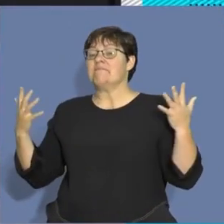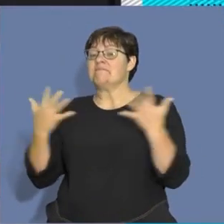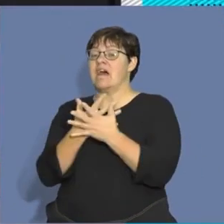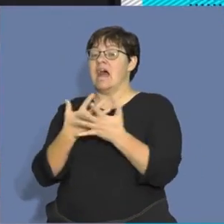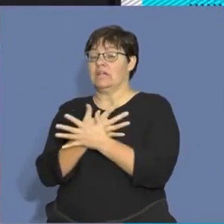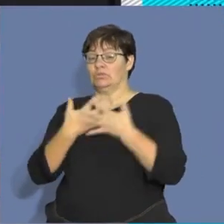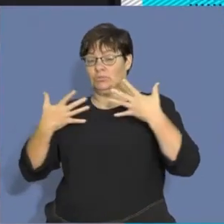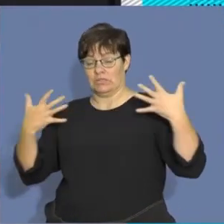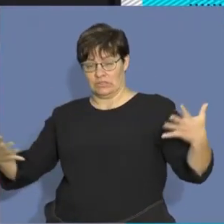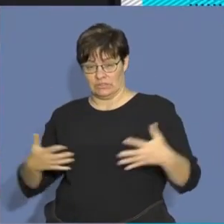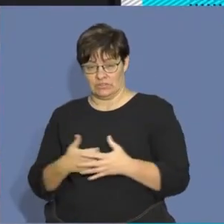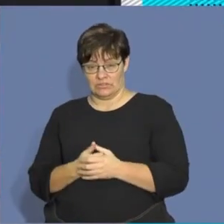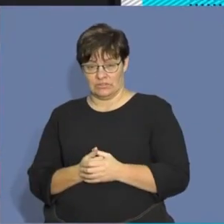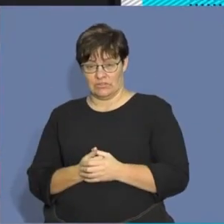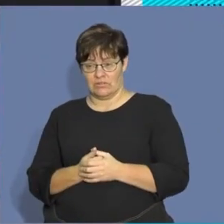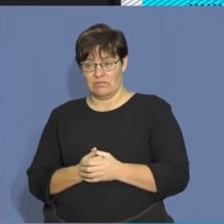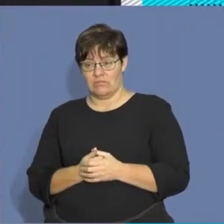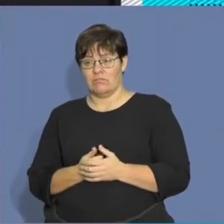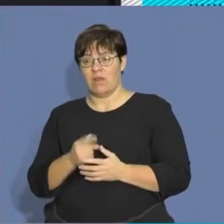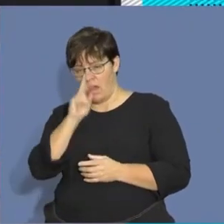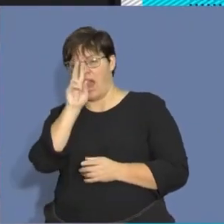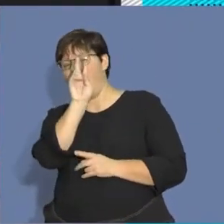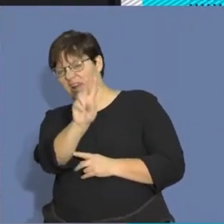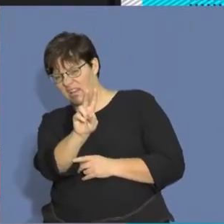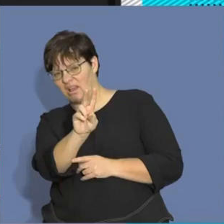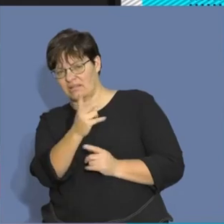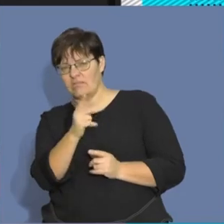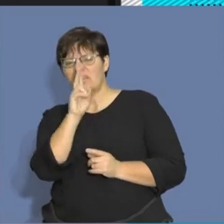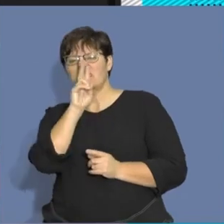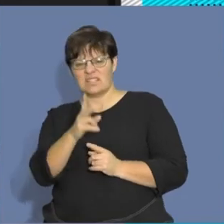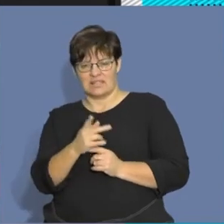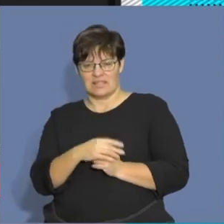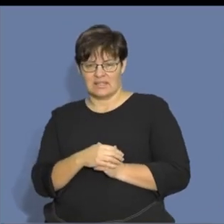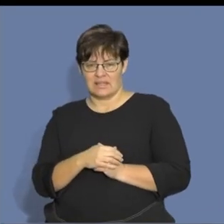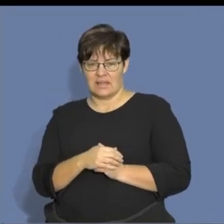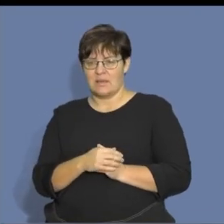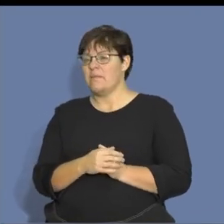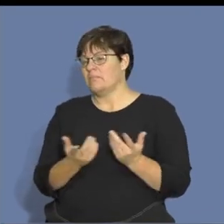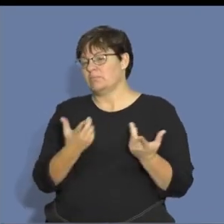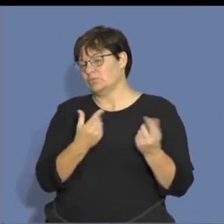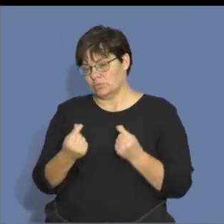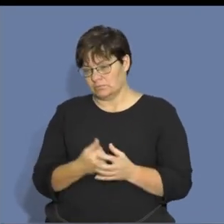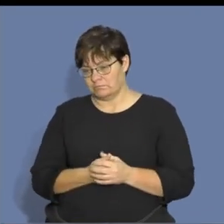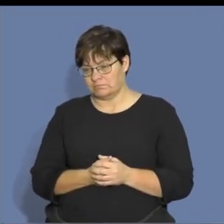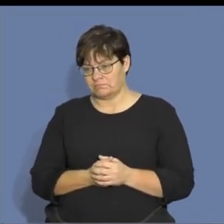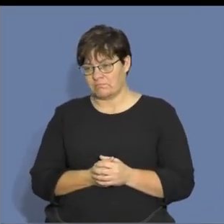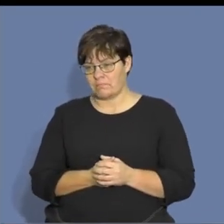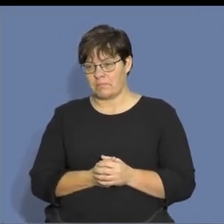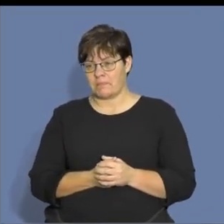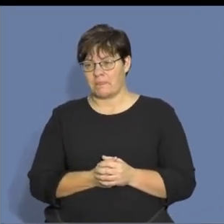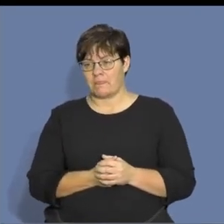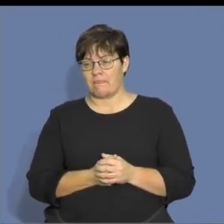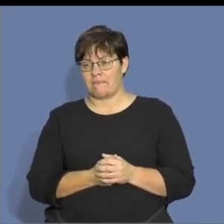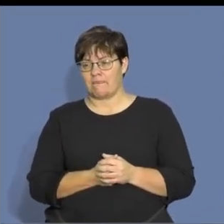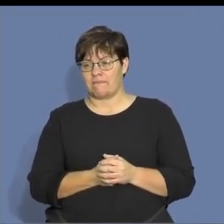quickly, you can watch it again, and let's see how we can do this. Okay, cool.